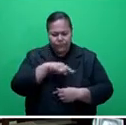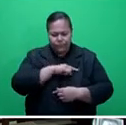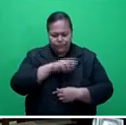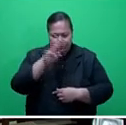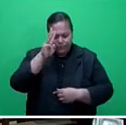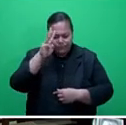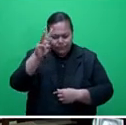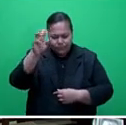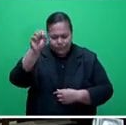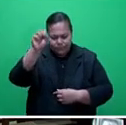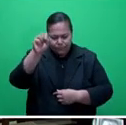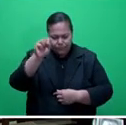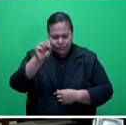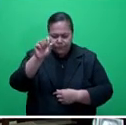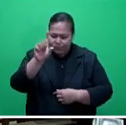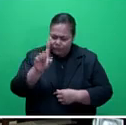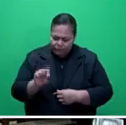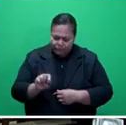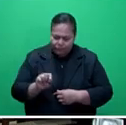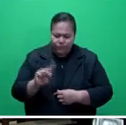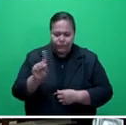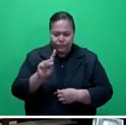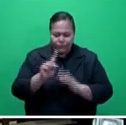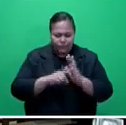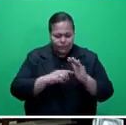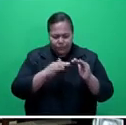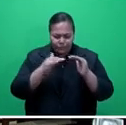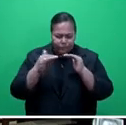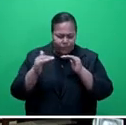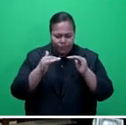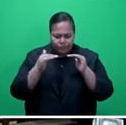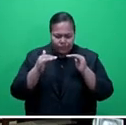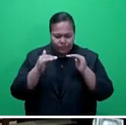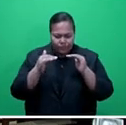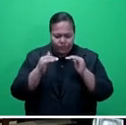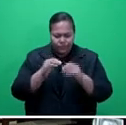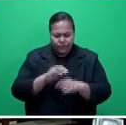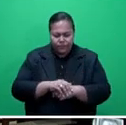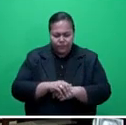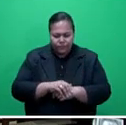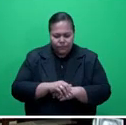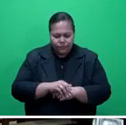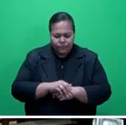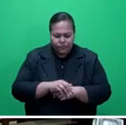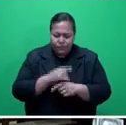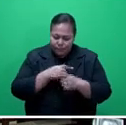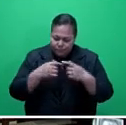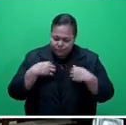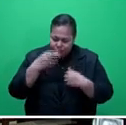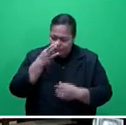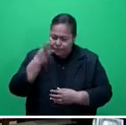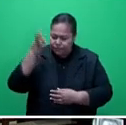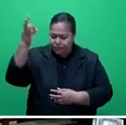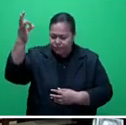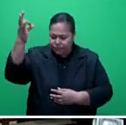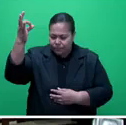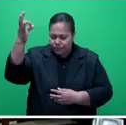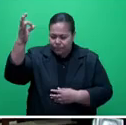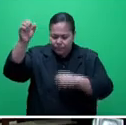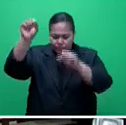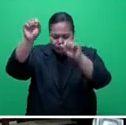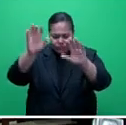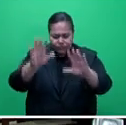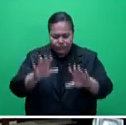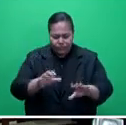wisdom to do what is just and fair. We ask you to bless